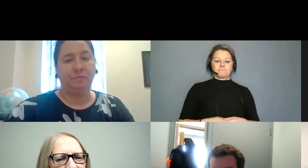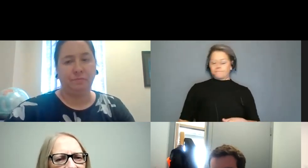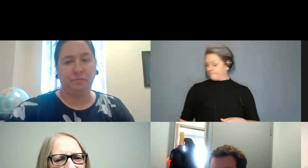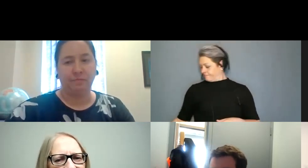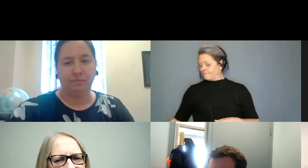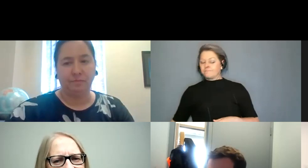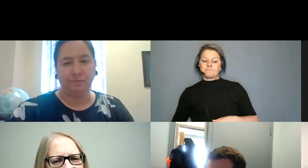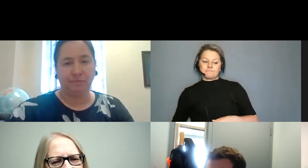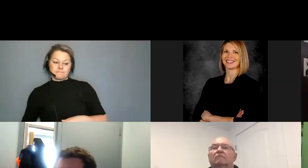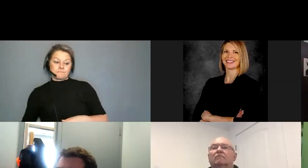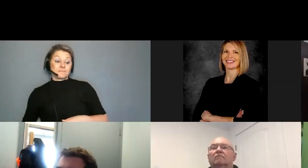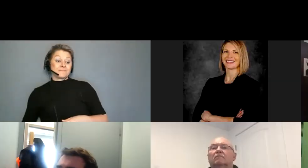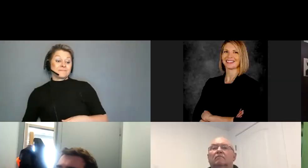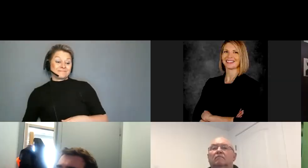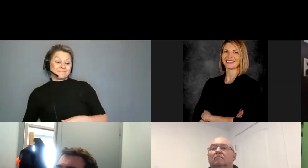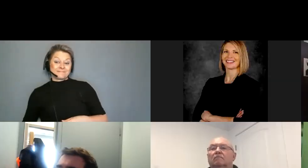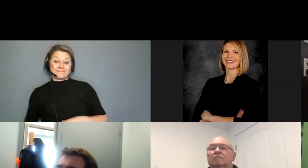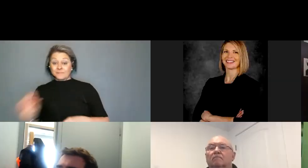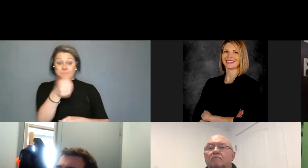Any other questions?